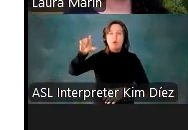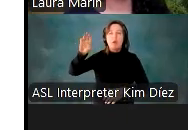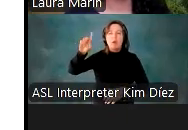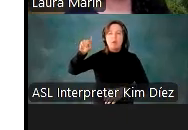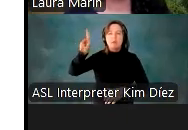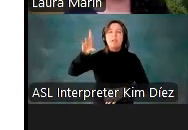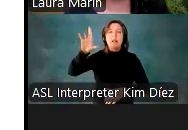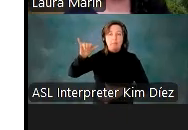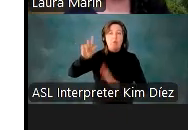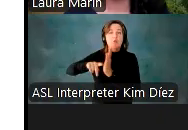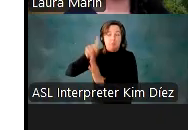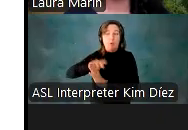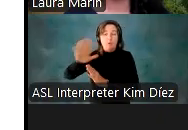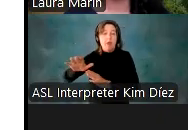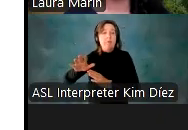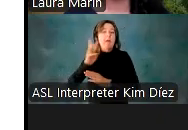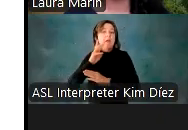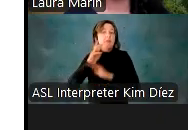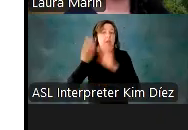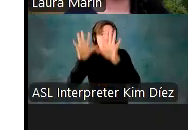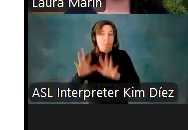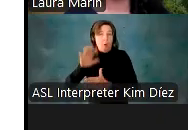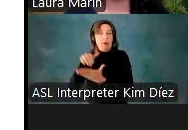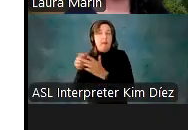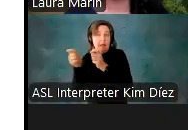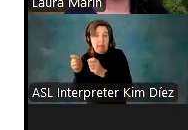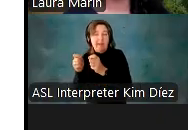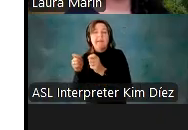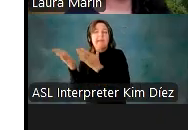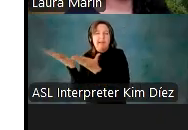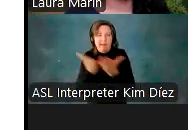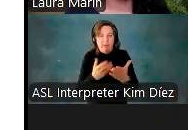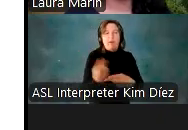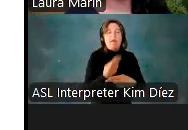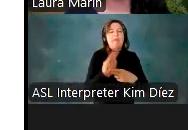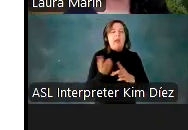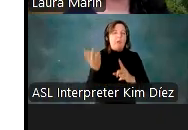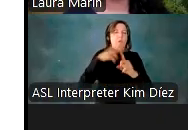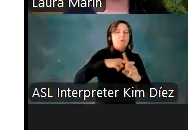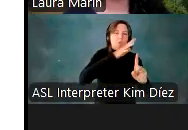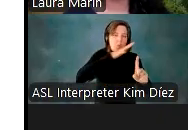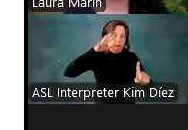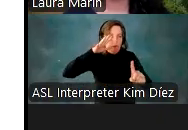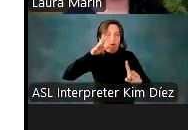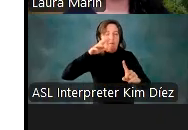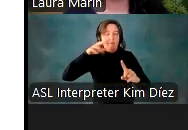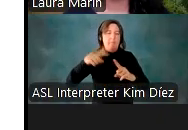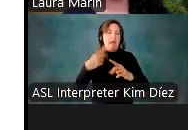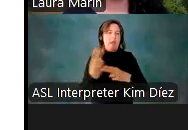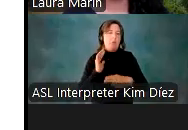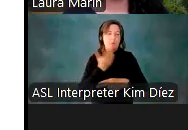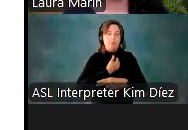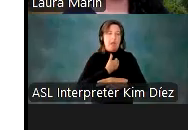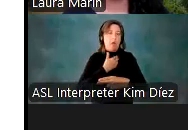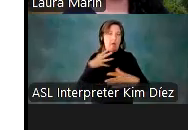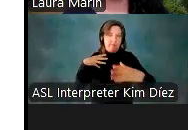that technology closer to the farm and utilize our vast soils expertise. So it would be